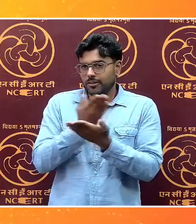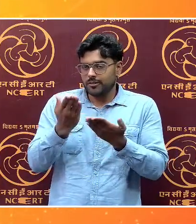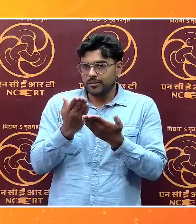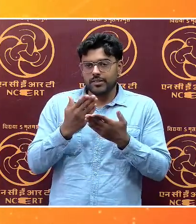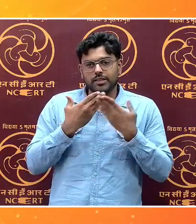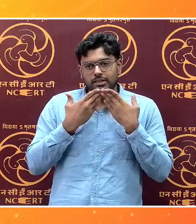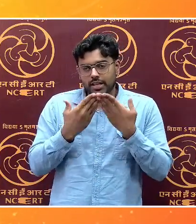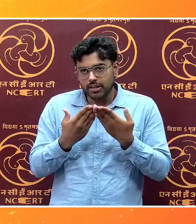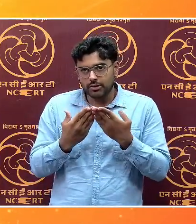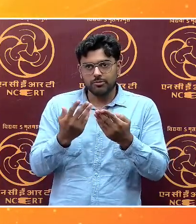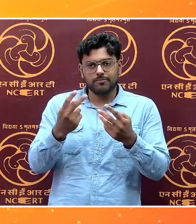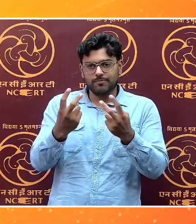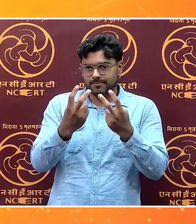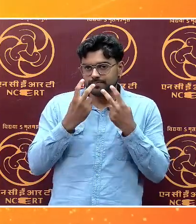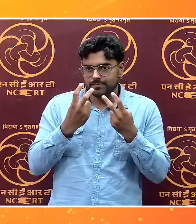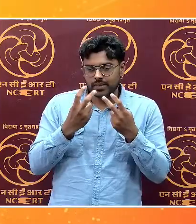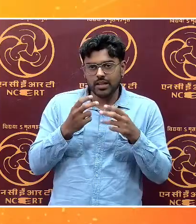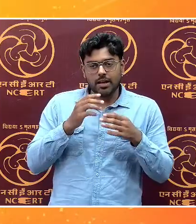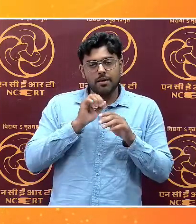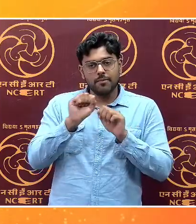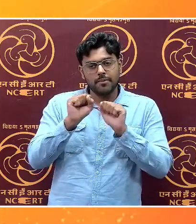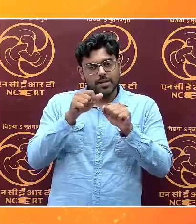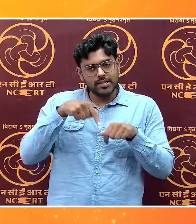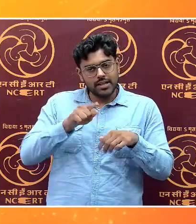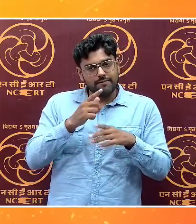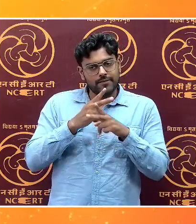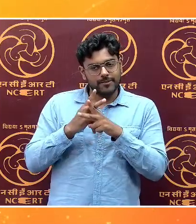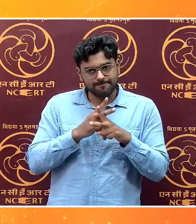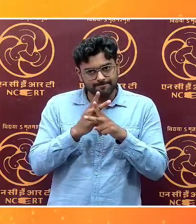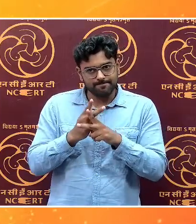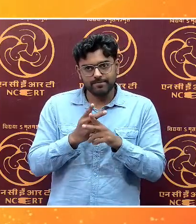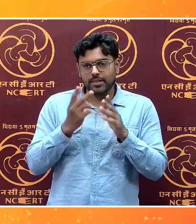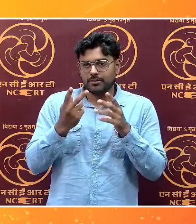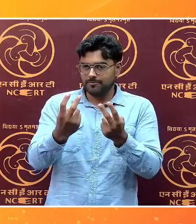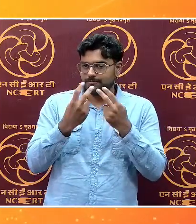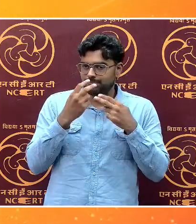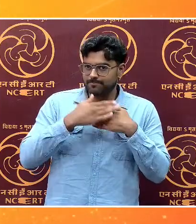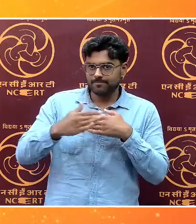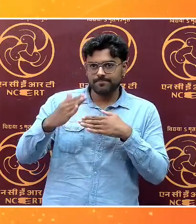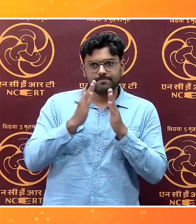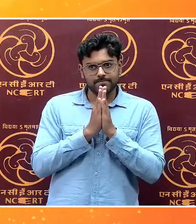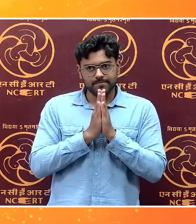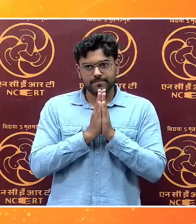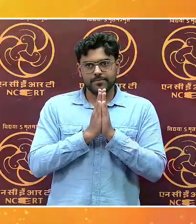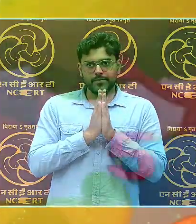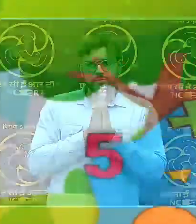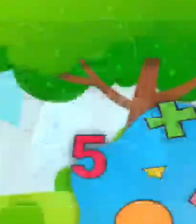session. You all need to take care of yourself and stay tuned with NCRT Official. Namaskar.